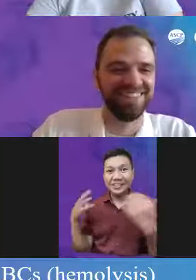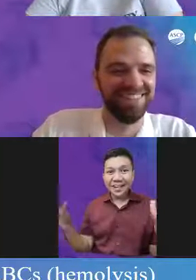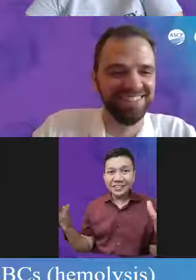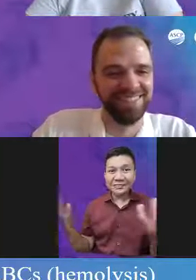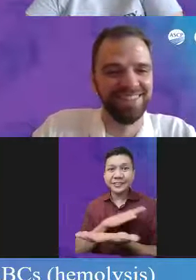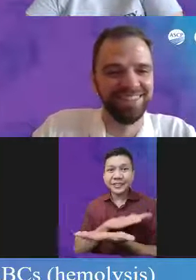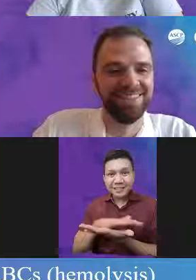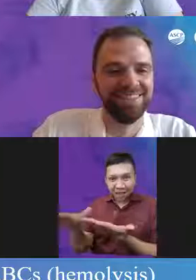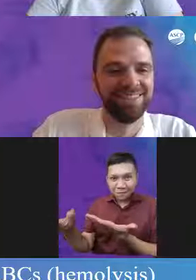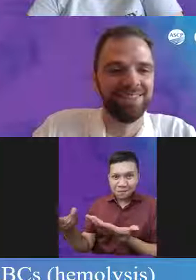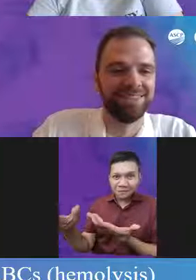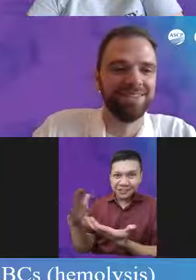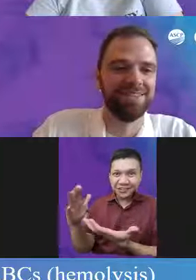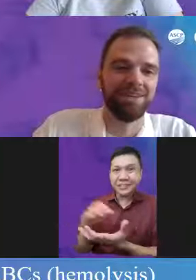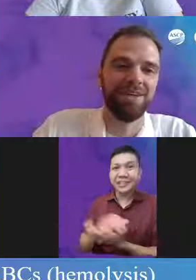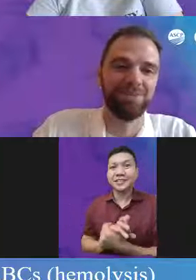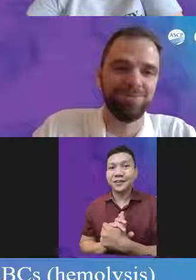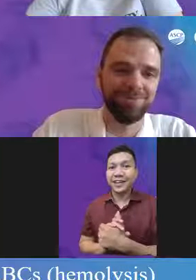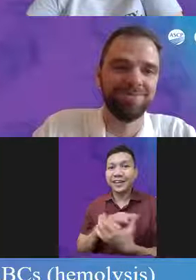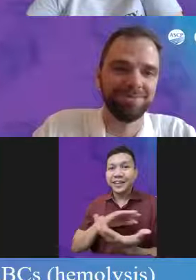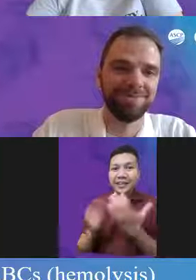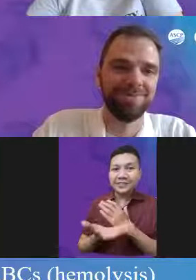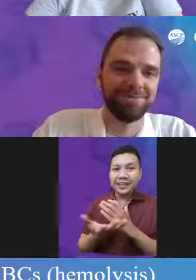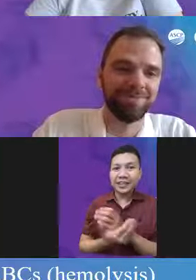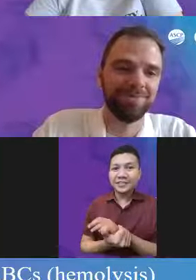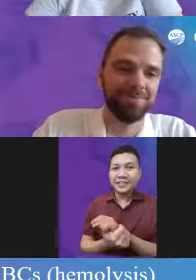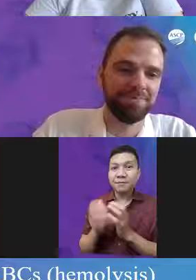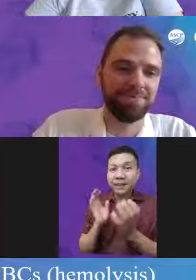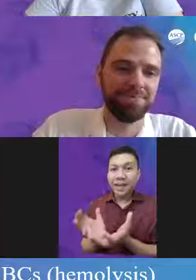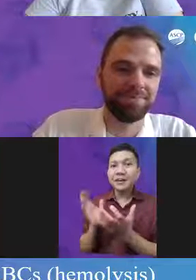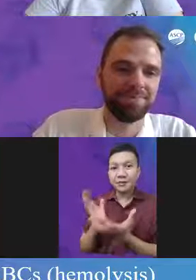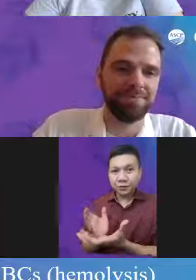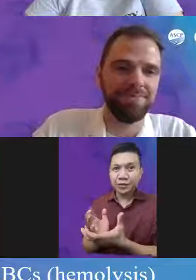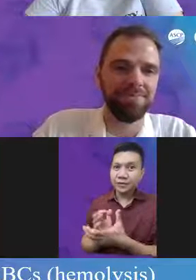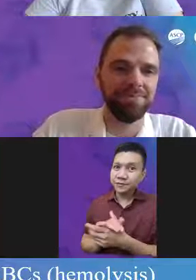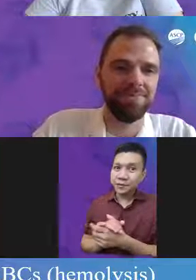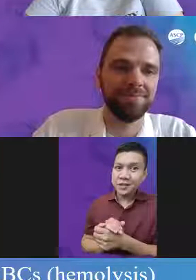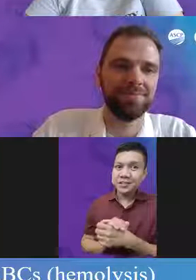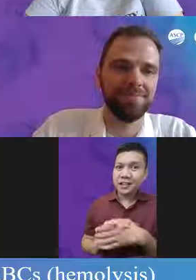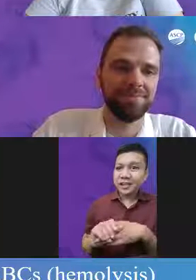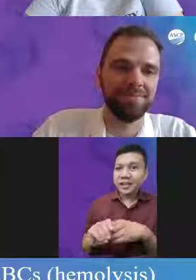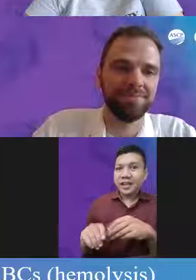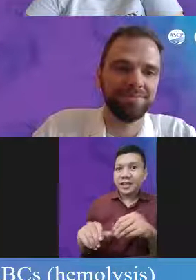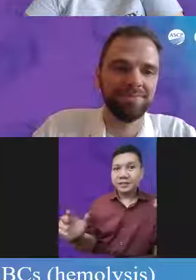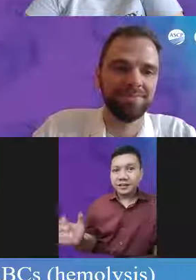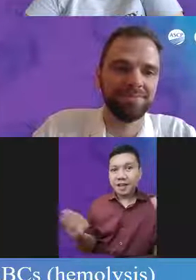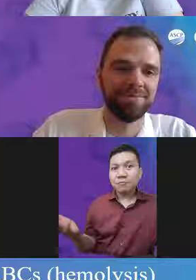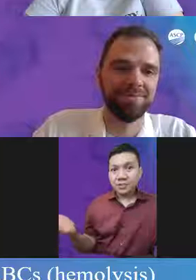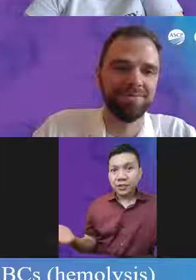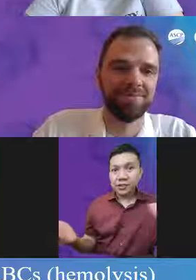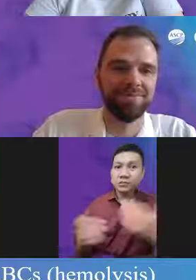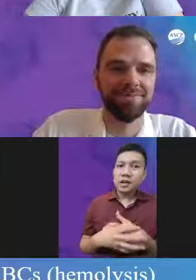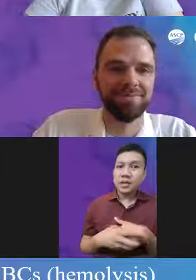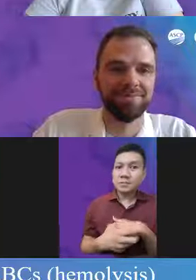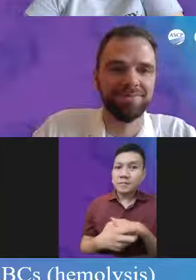and it slashes because that's how schistocytes look like. It's a mechanical destruction of the red cell. And that